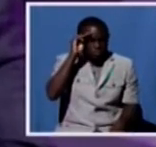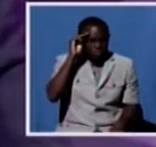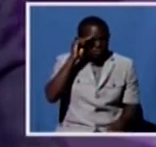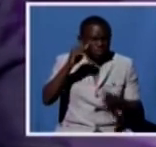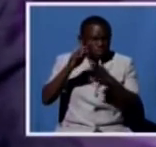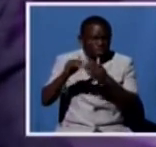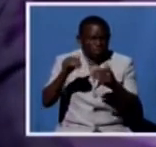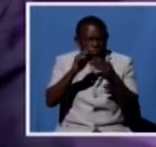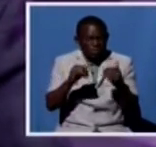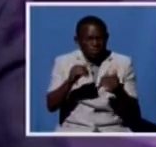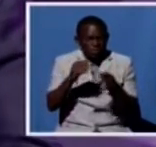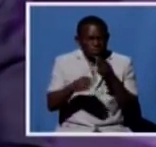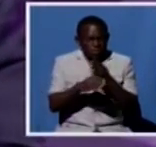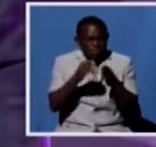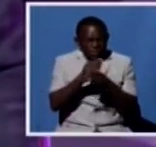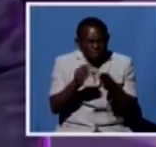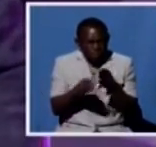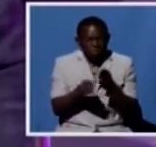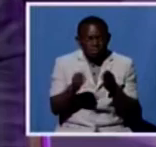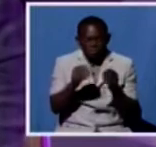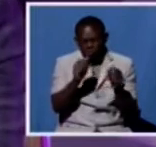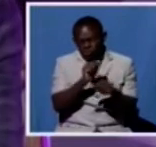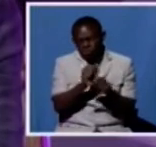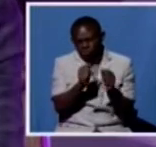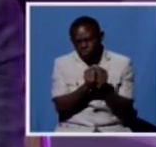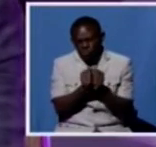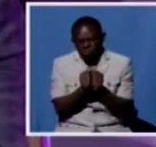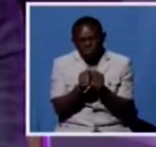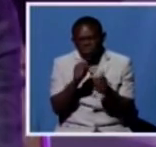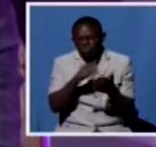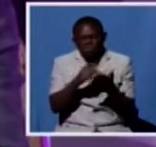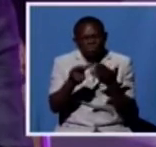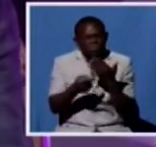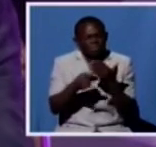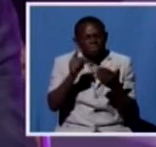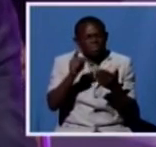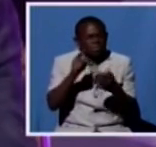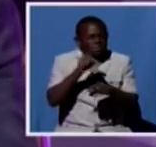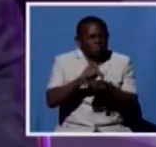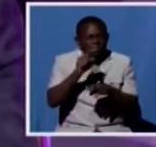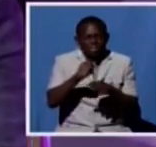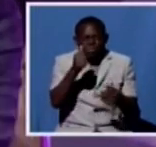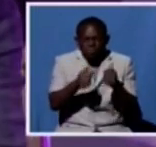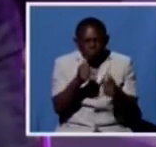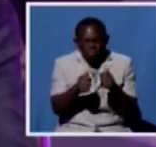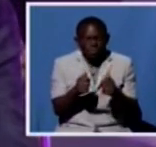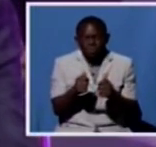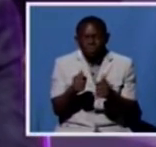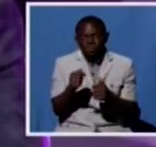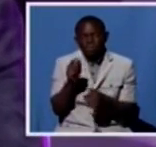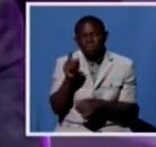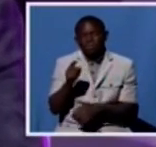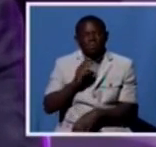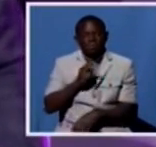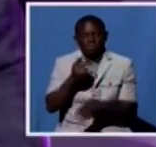look at which key projects can we look at. Because if we receive the money and then I've got a bigger pot and the minimum is